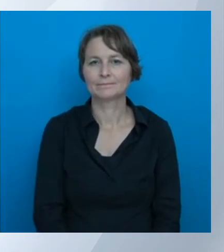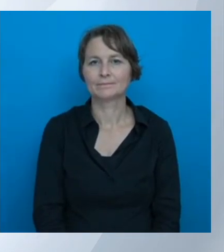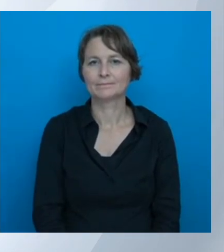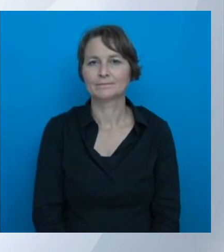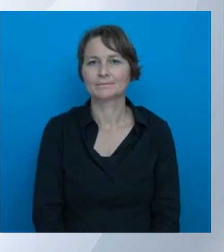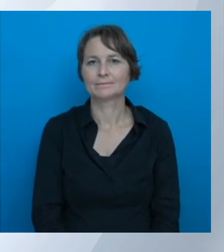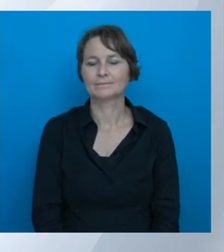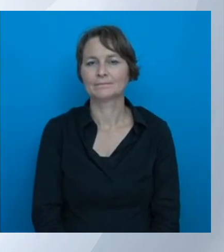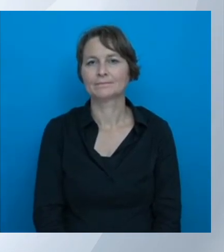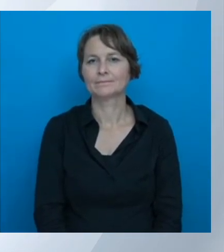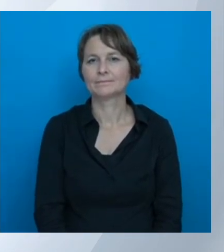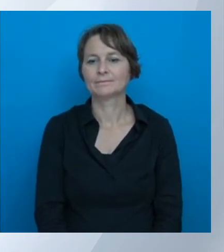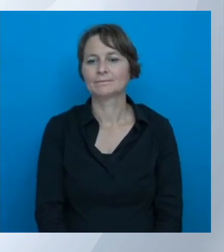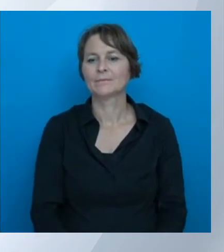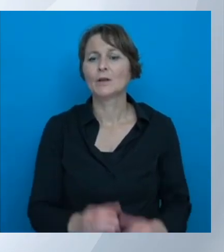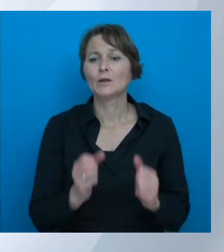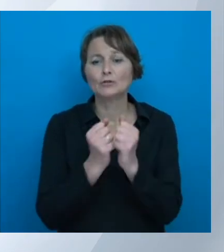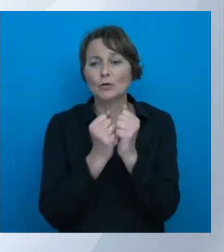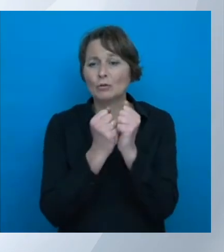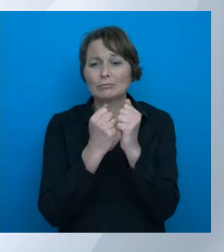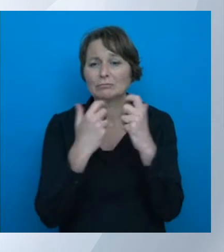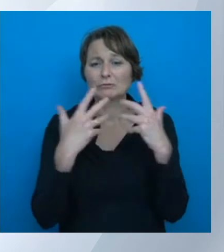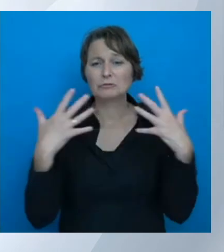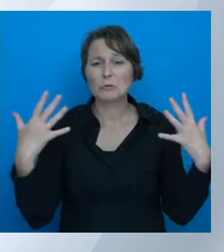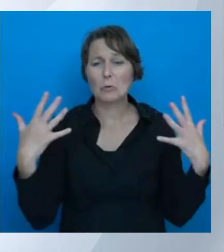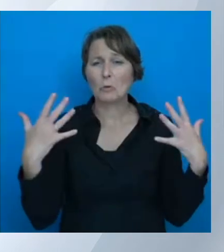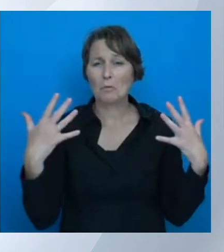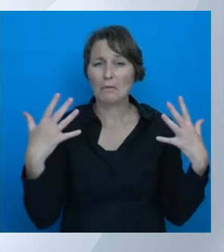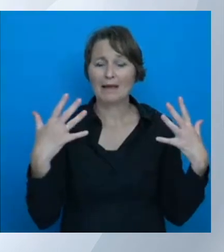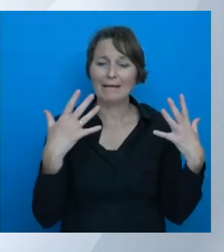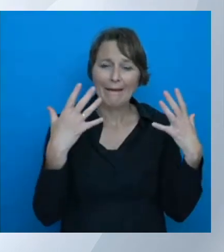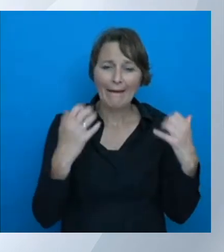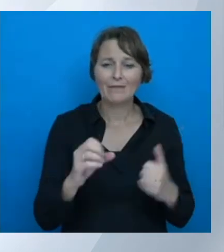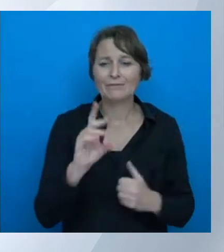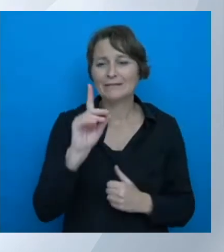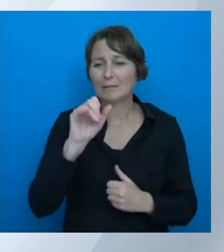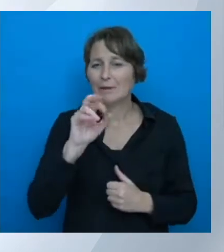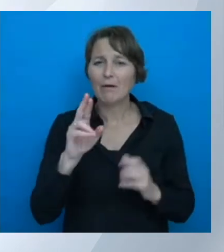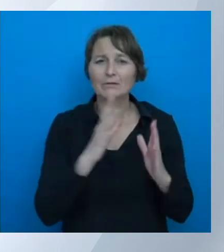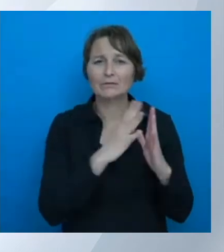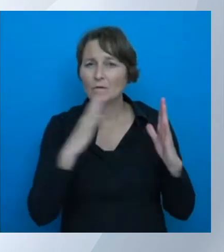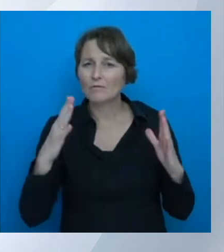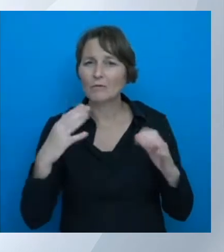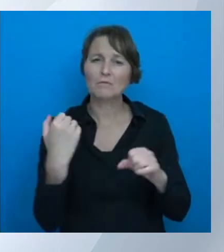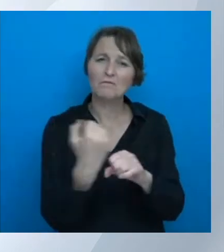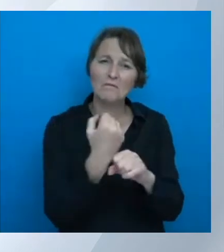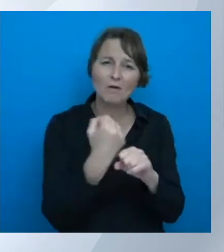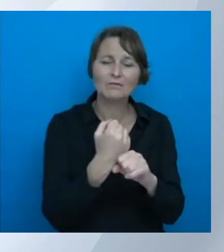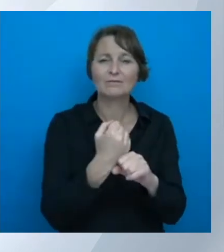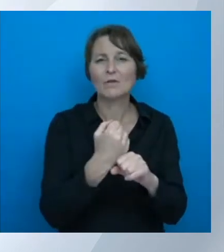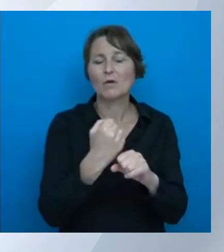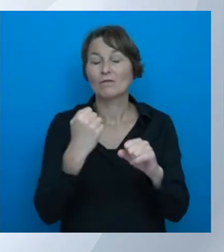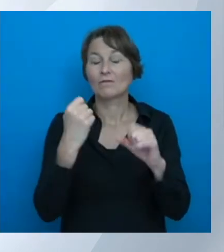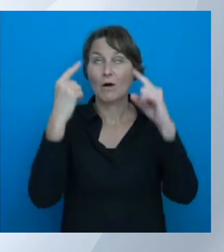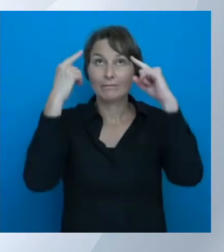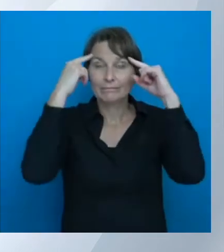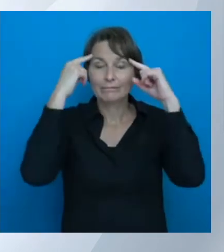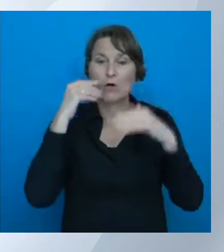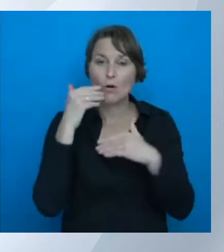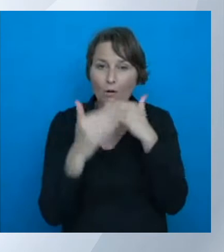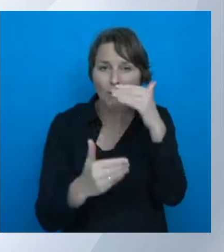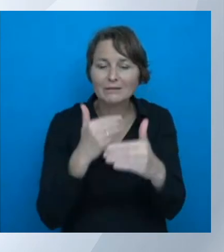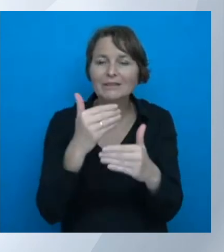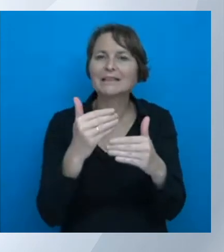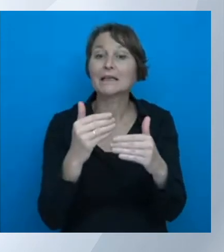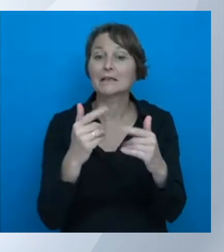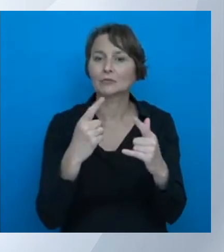so many SDKs. It has SDK for ASP.NET Core, for functions, for logic apps. It very well integrates with these